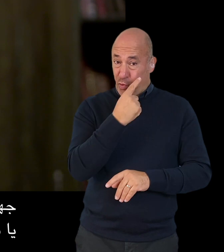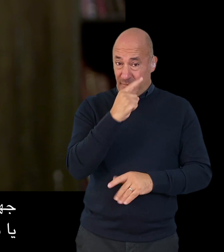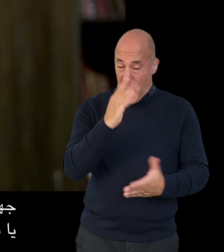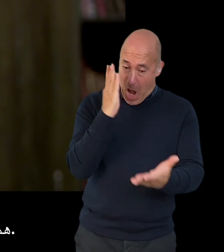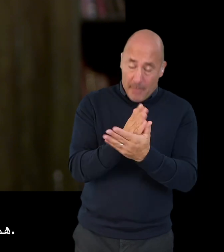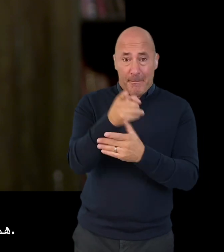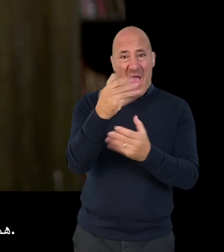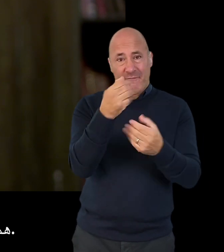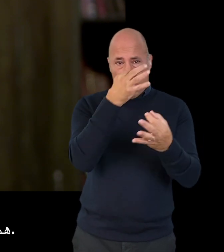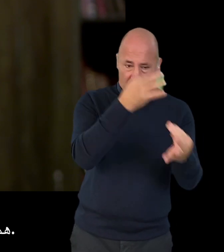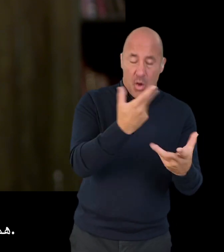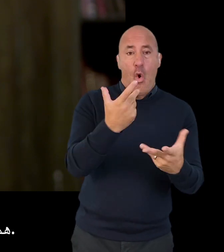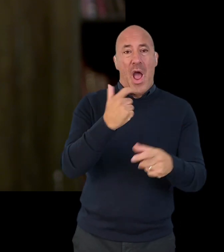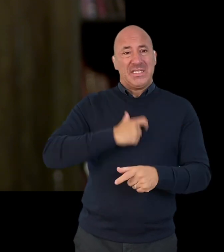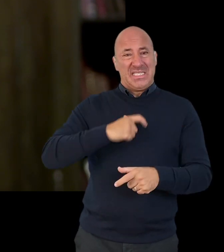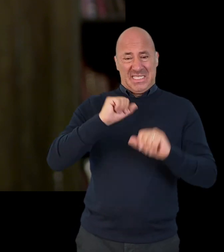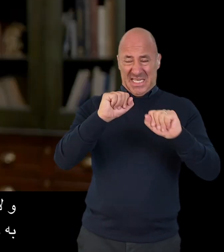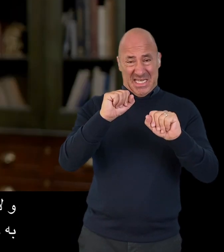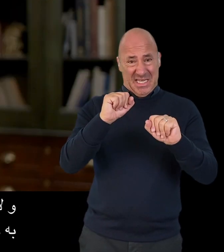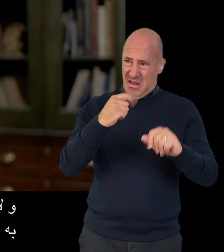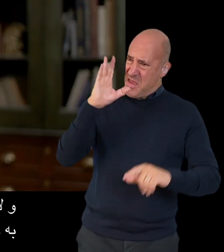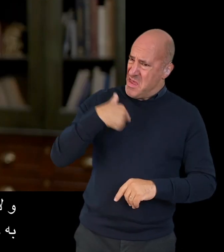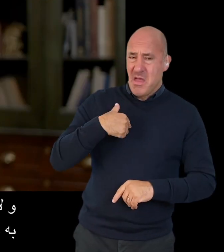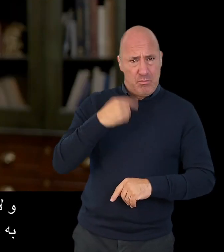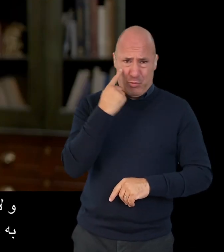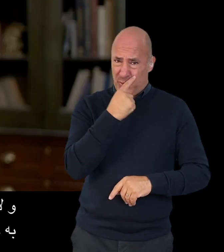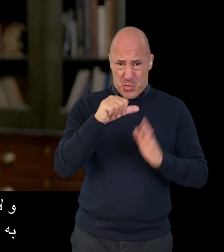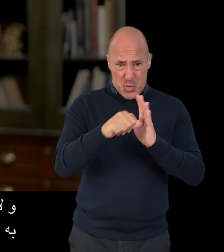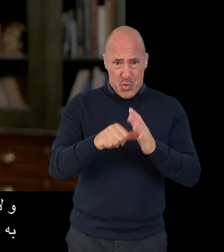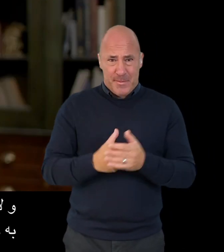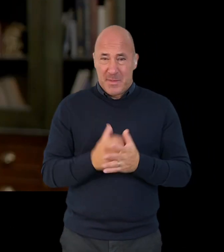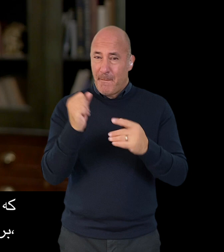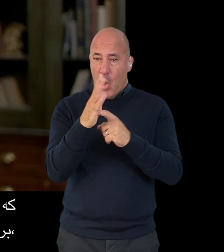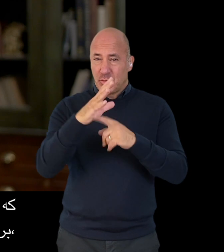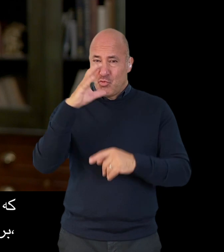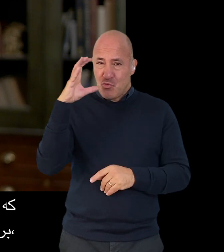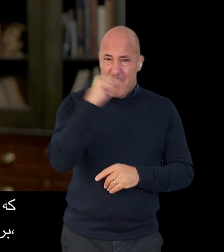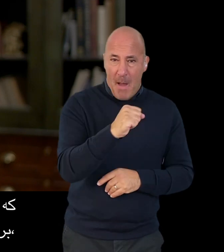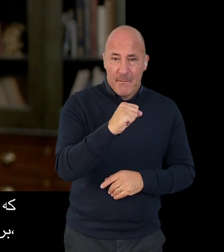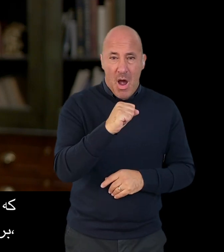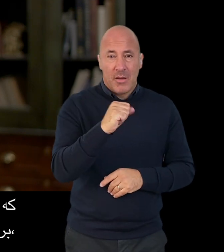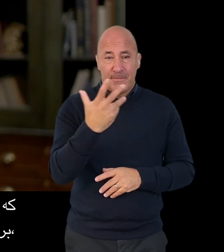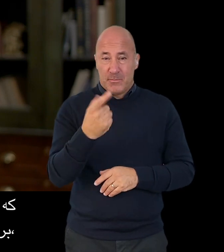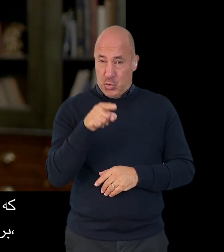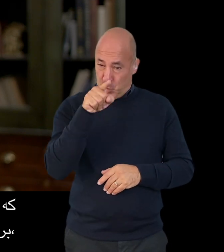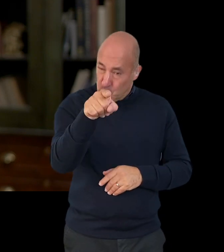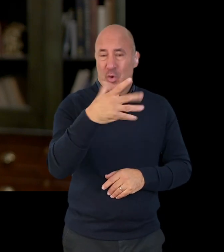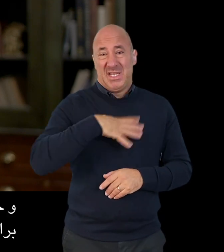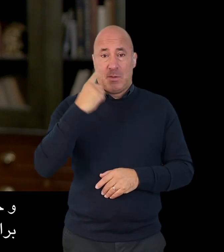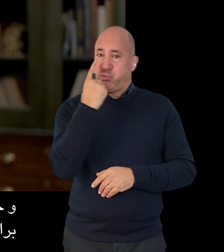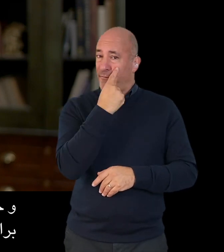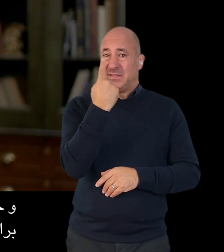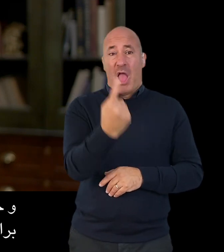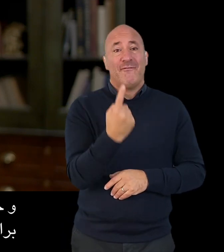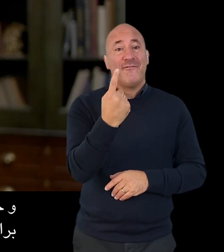gender identity is as you claim it. And it's important to remember from the start that it is up to you to prove your case.